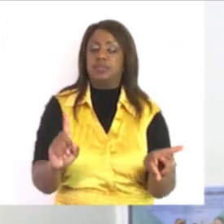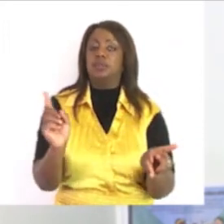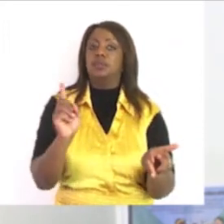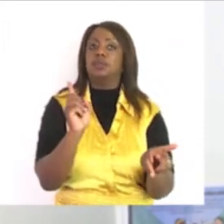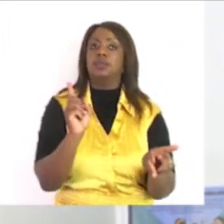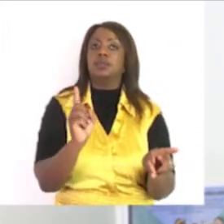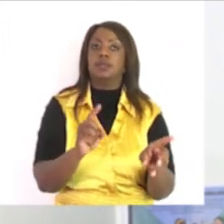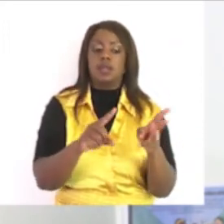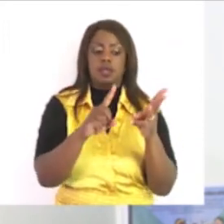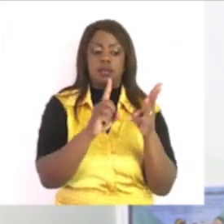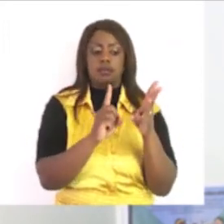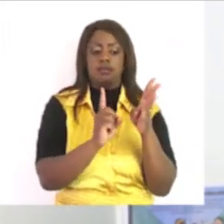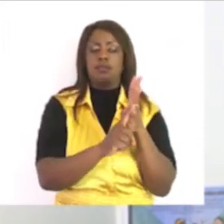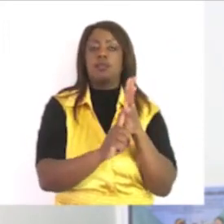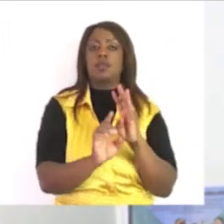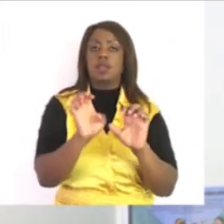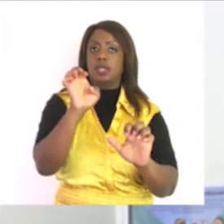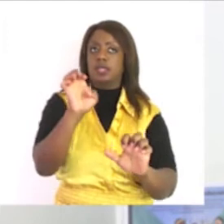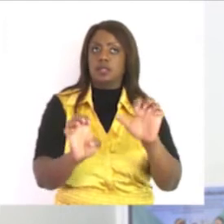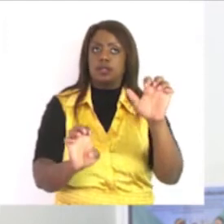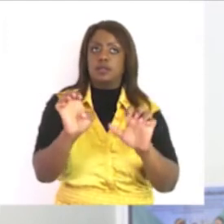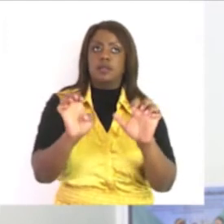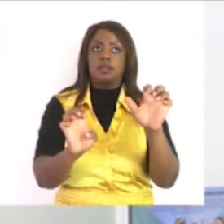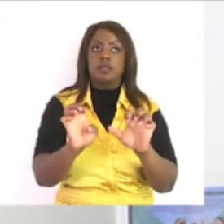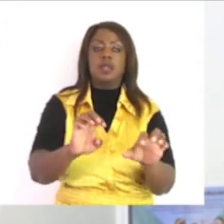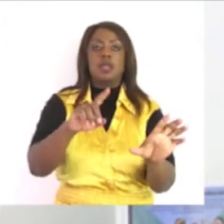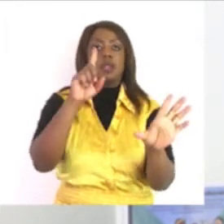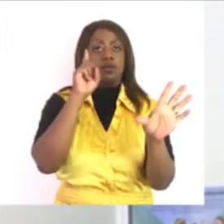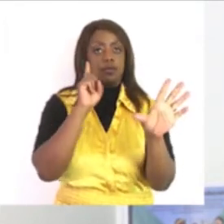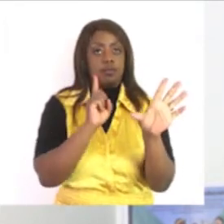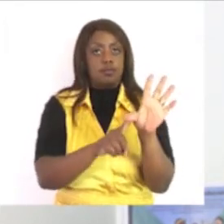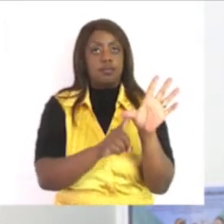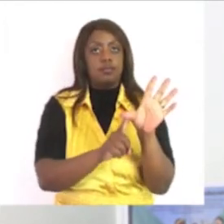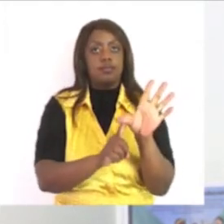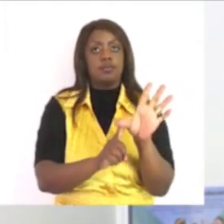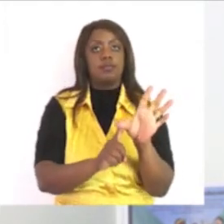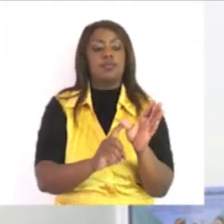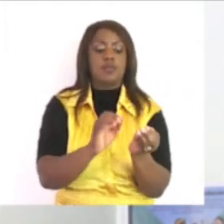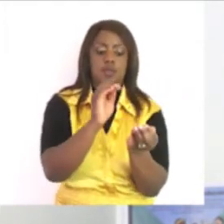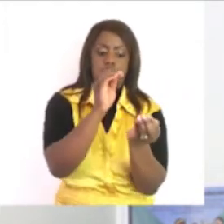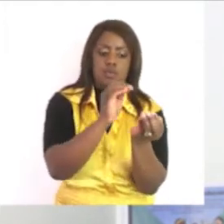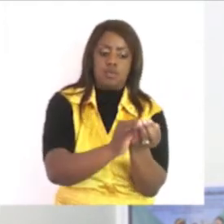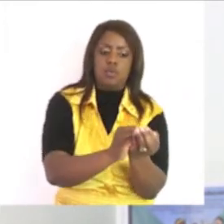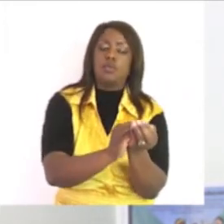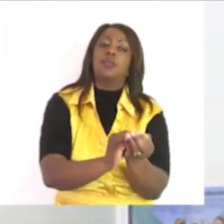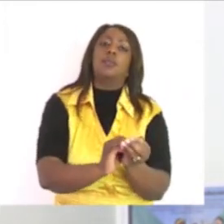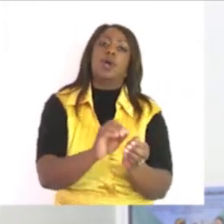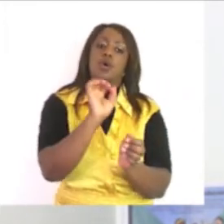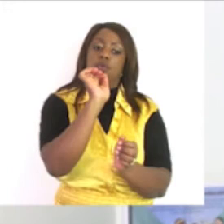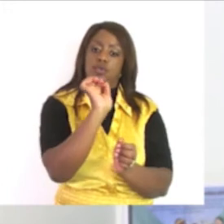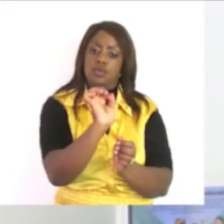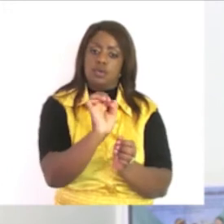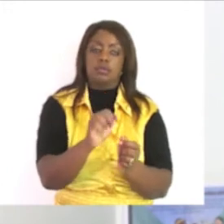to guess, you have to give a better guessing. Then we have to measure the difference. The difference, you must make sure that you have